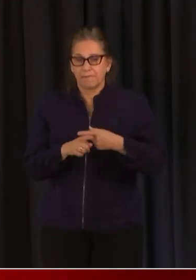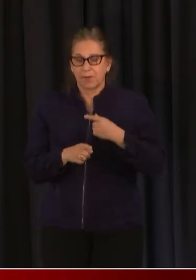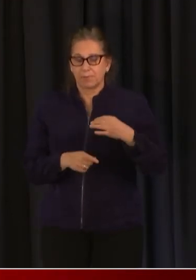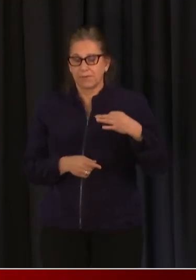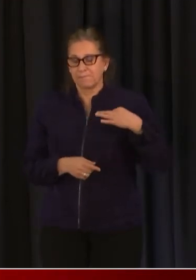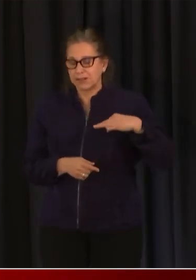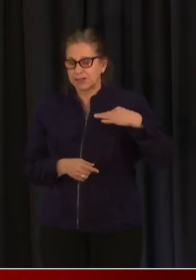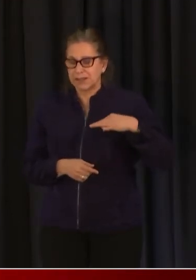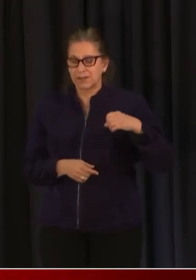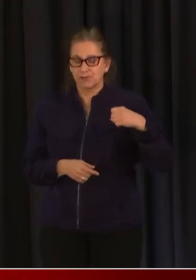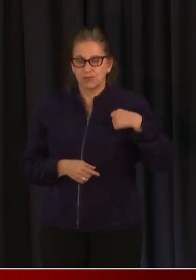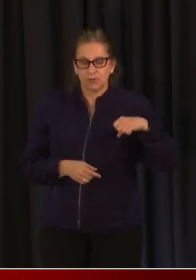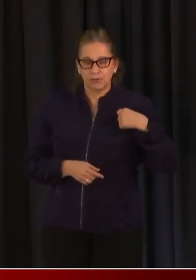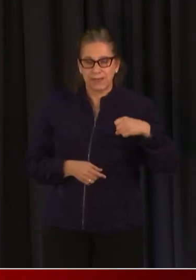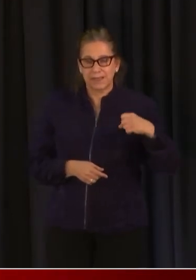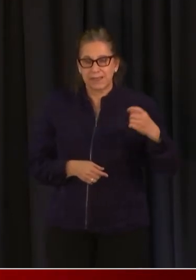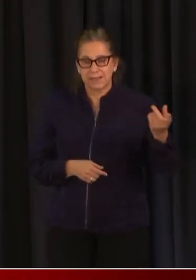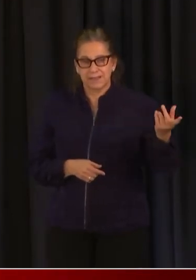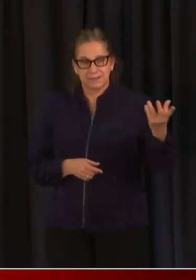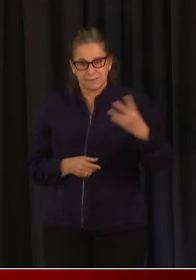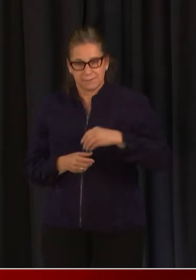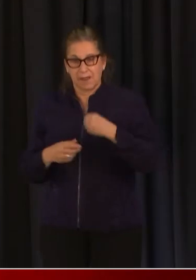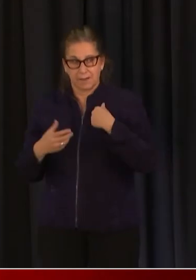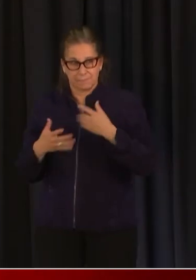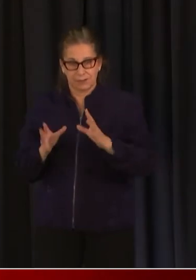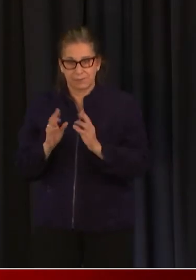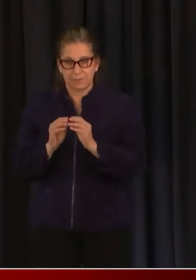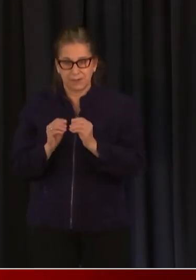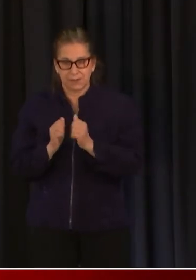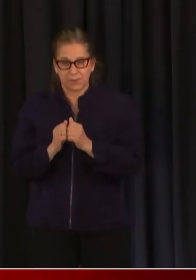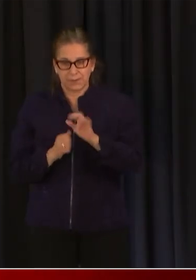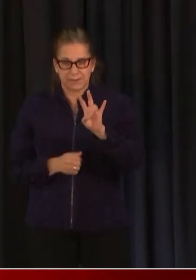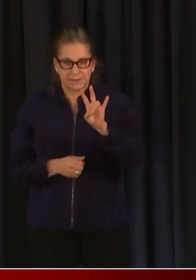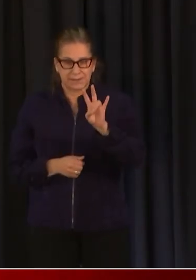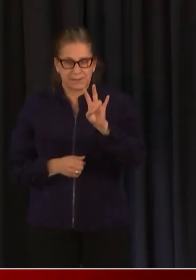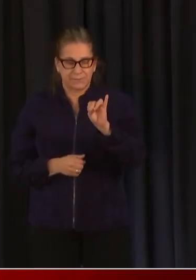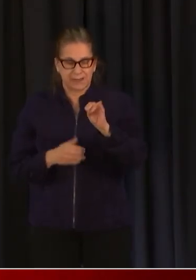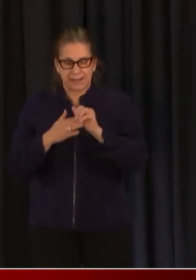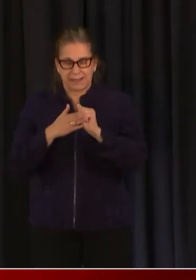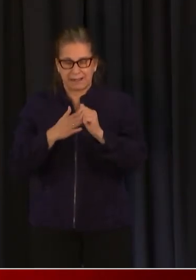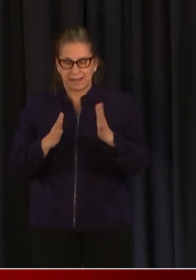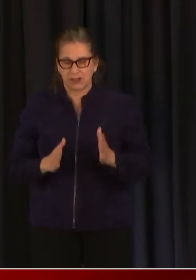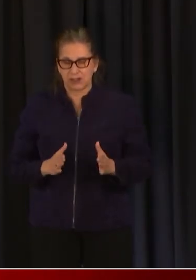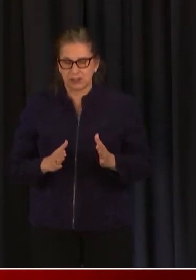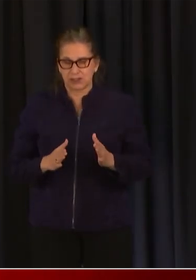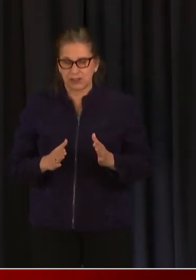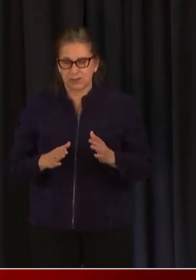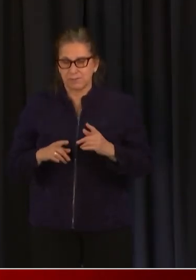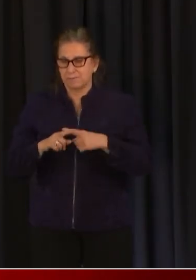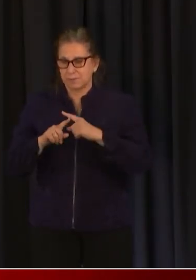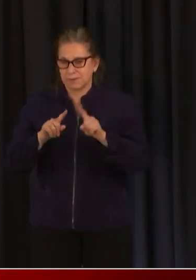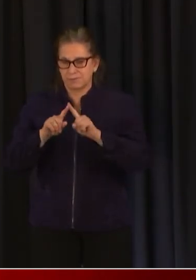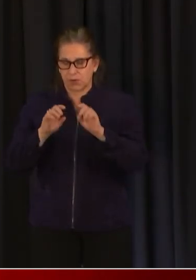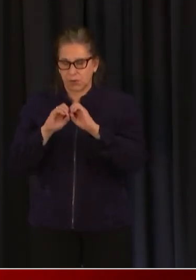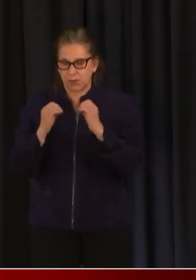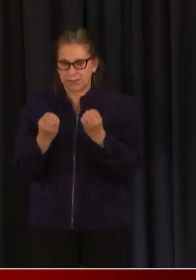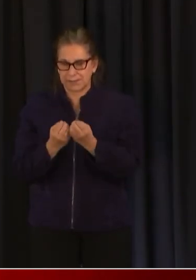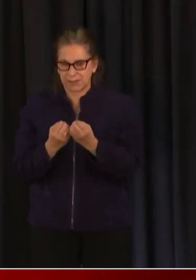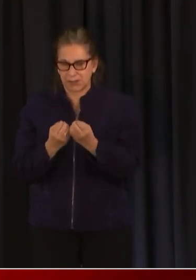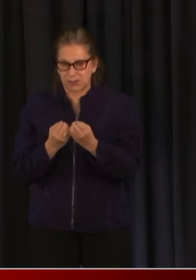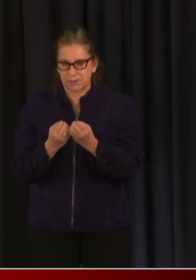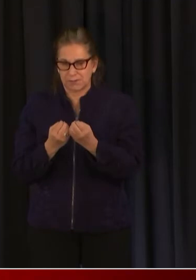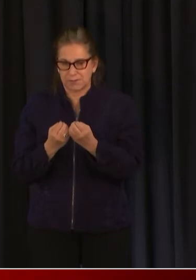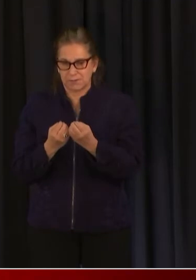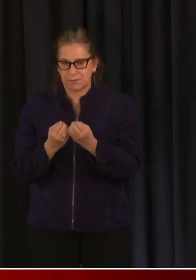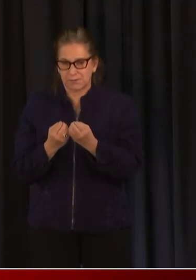I met with 70 leaders from community-based, faith-based, and healthcare organizations in the district that serve our population